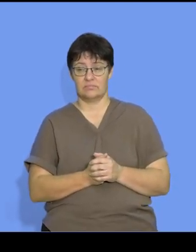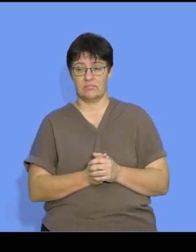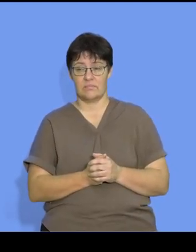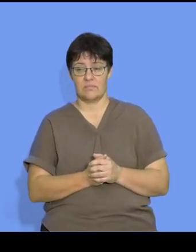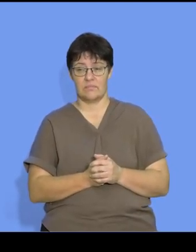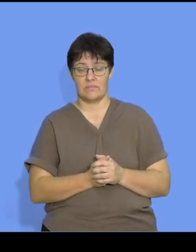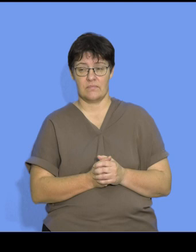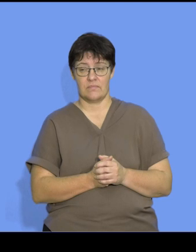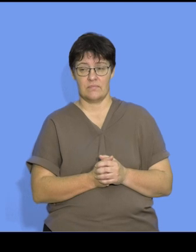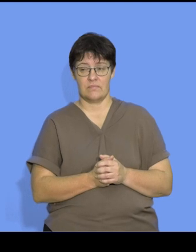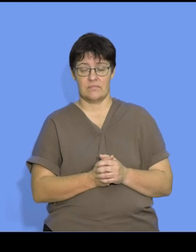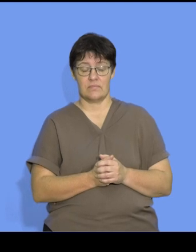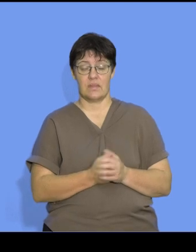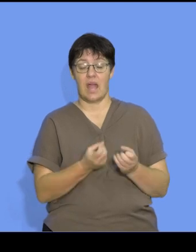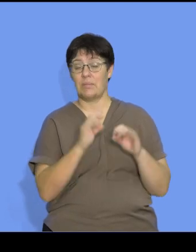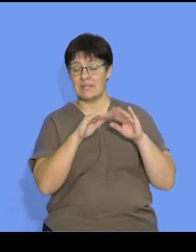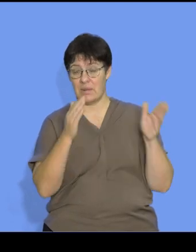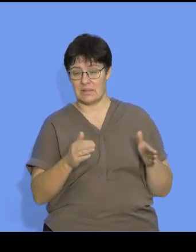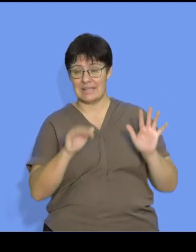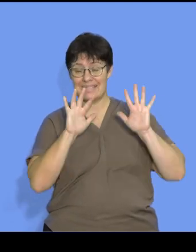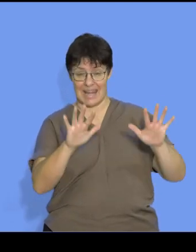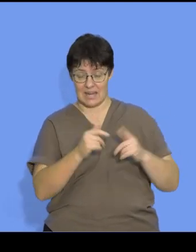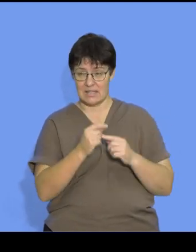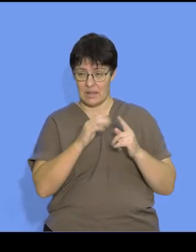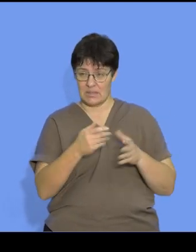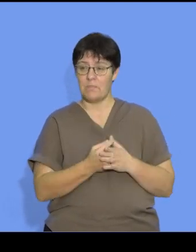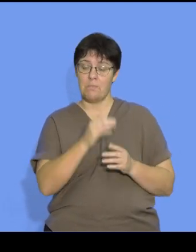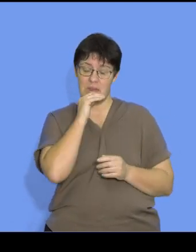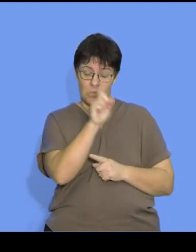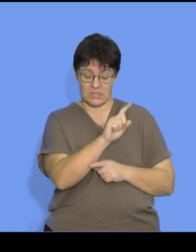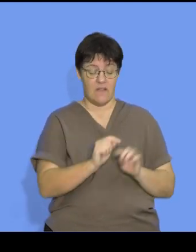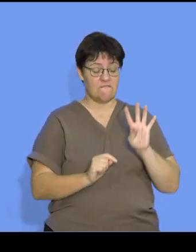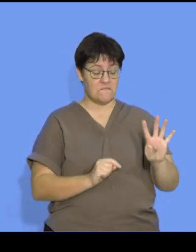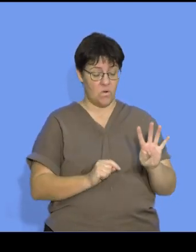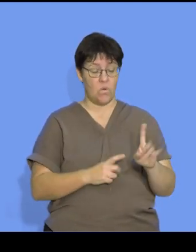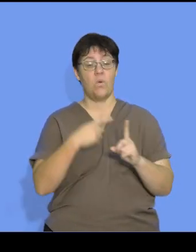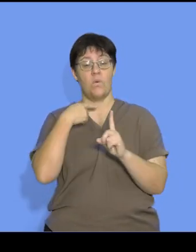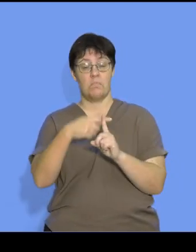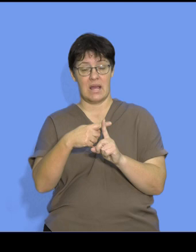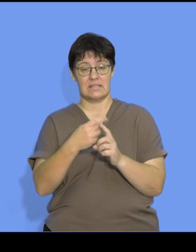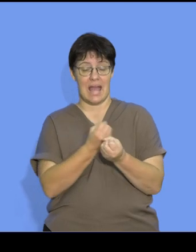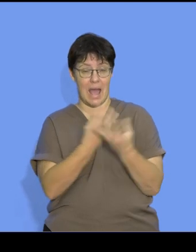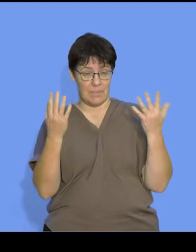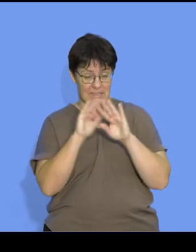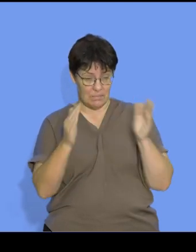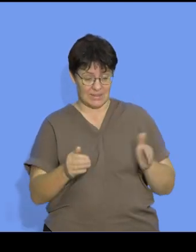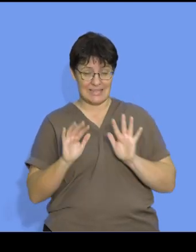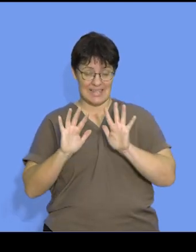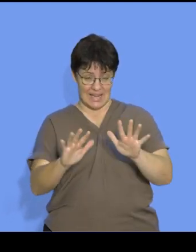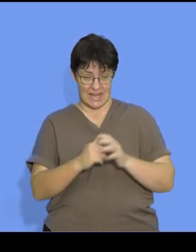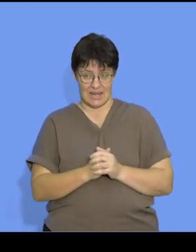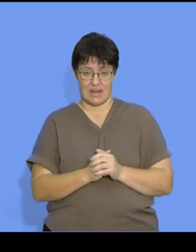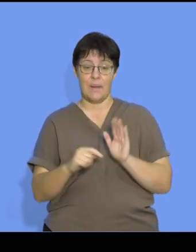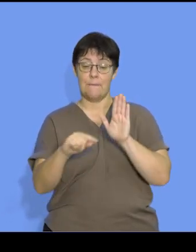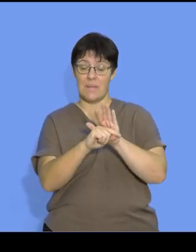at 10 tables will be 4 plus the number of tables, which is 10,